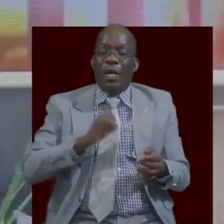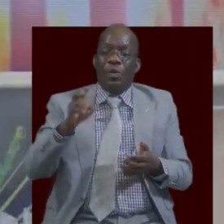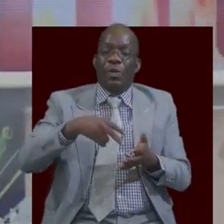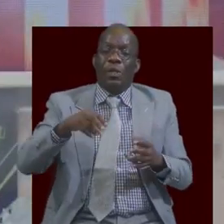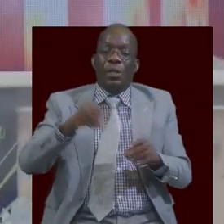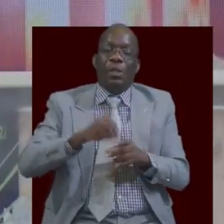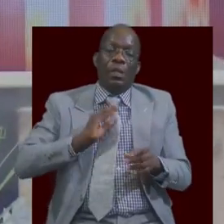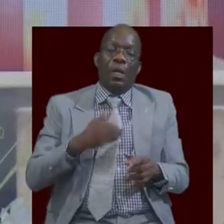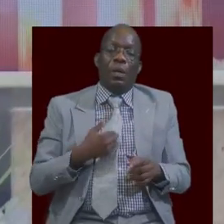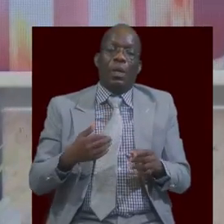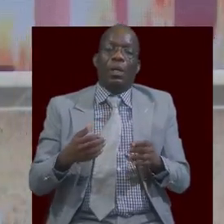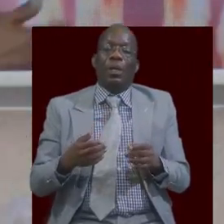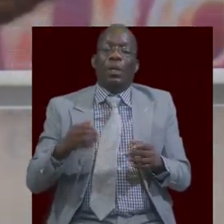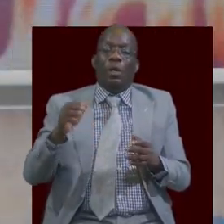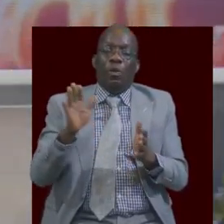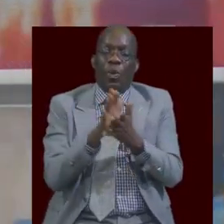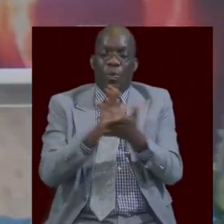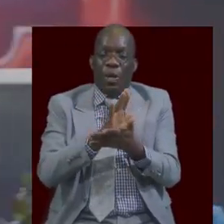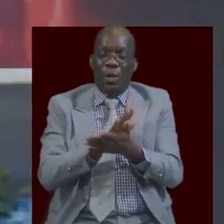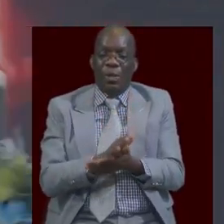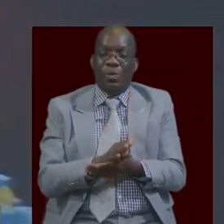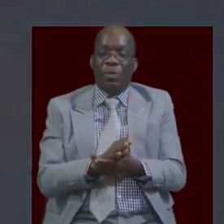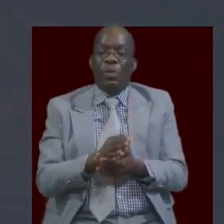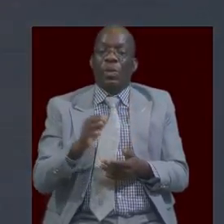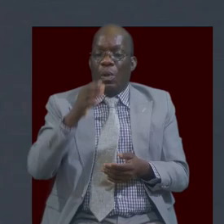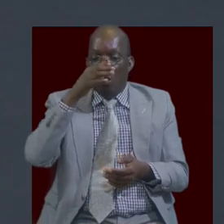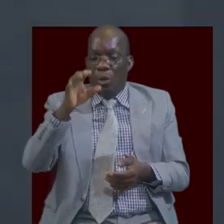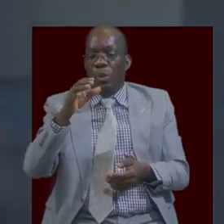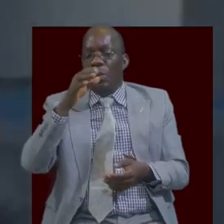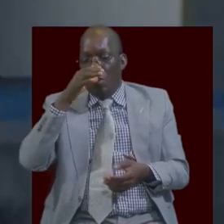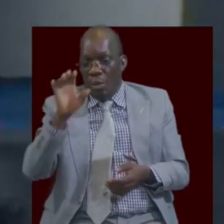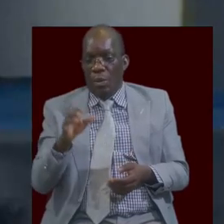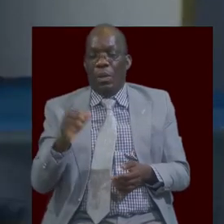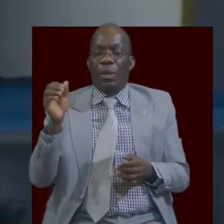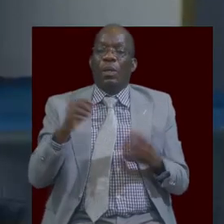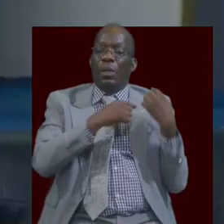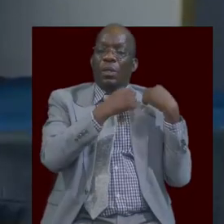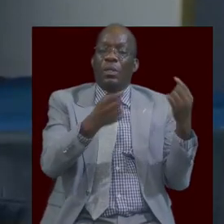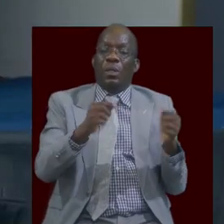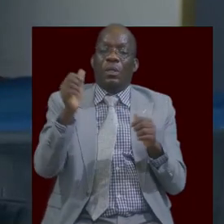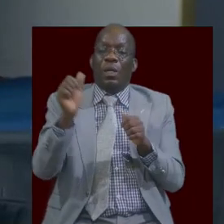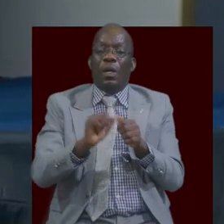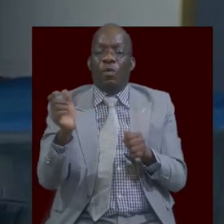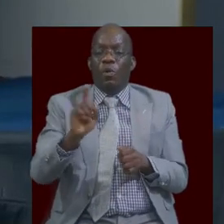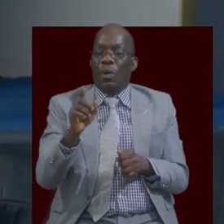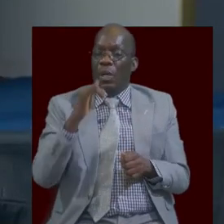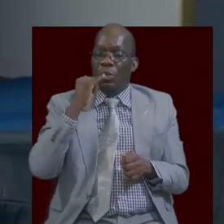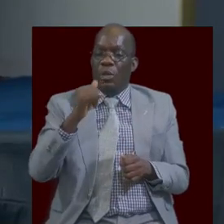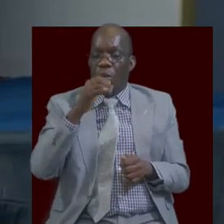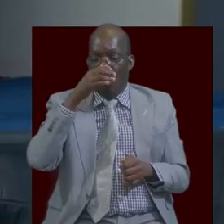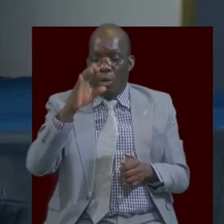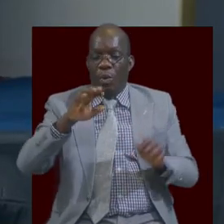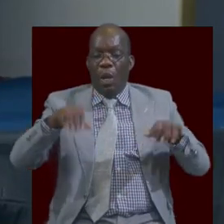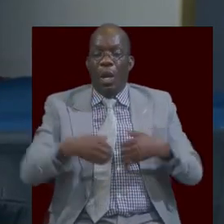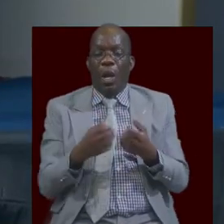corruption, corruption. And since everywhere is corrupt, how can I have the exploits?